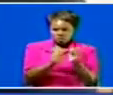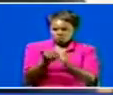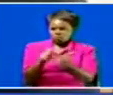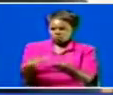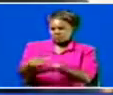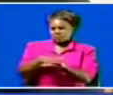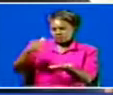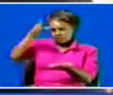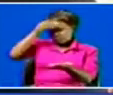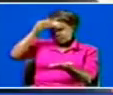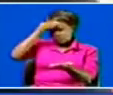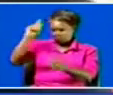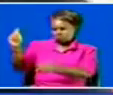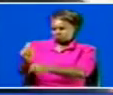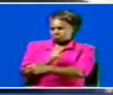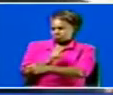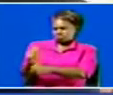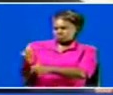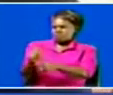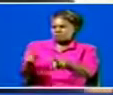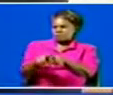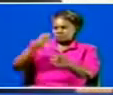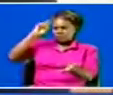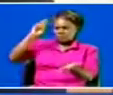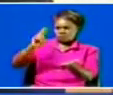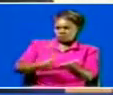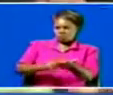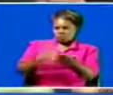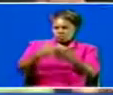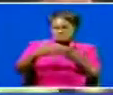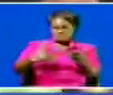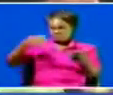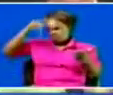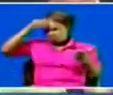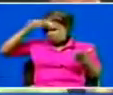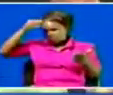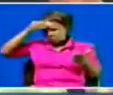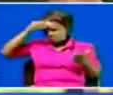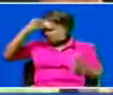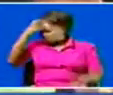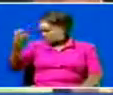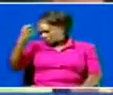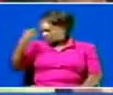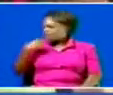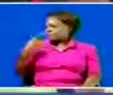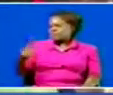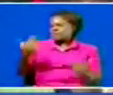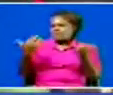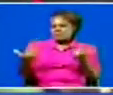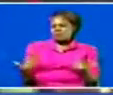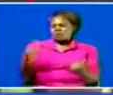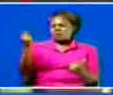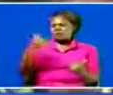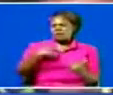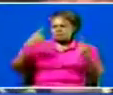competency-based education and training, and also recognition of prior learning. Matiang'i's view is that currently, Kenya has